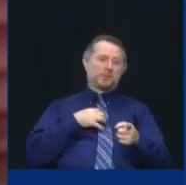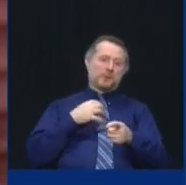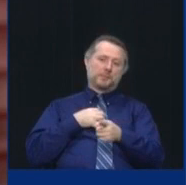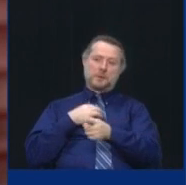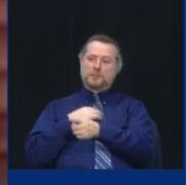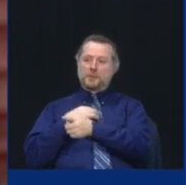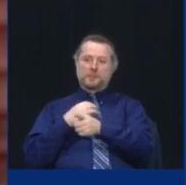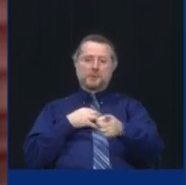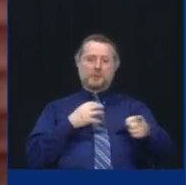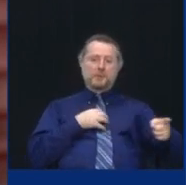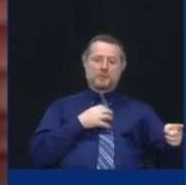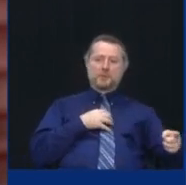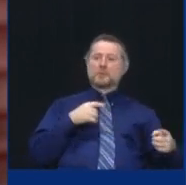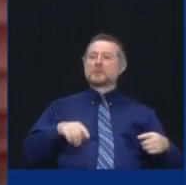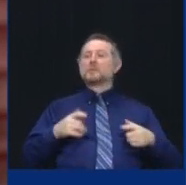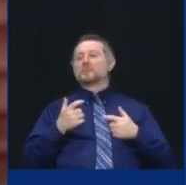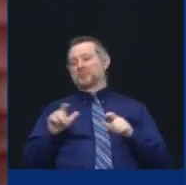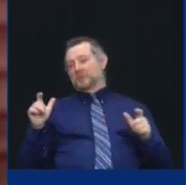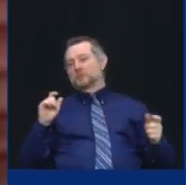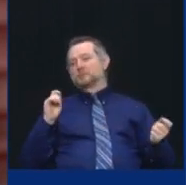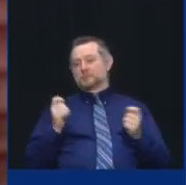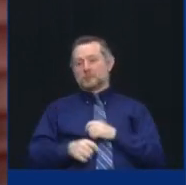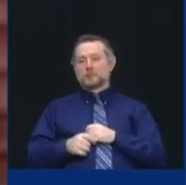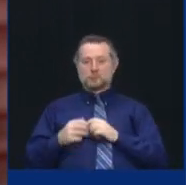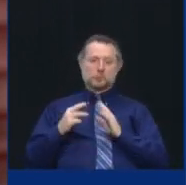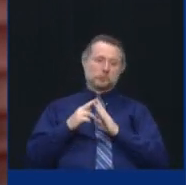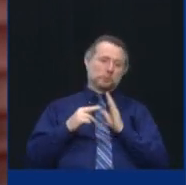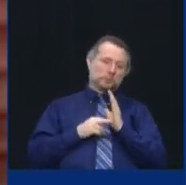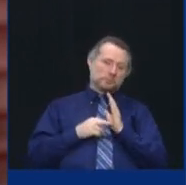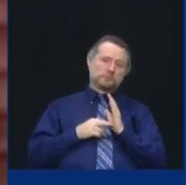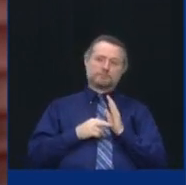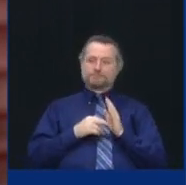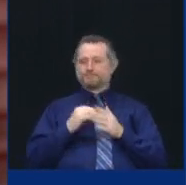radical adjustment of rules and guidelines.